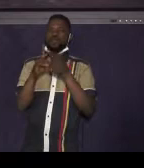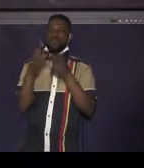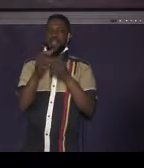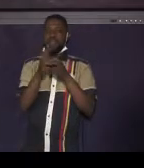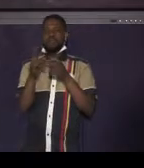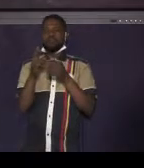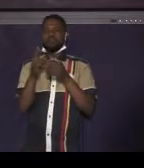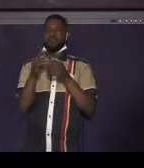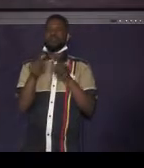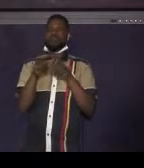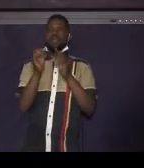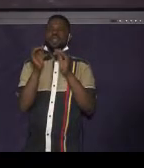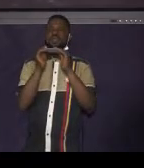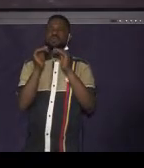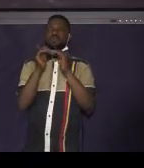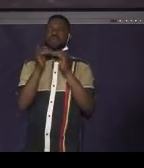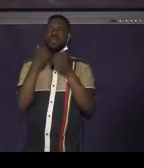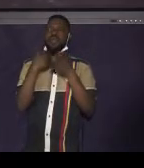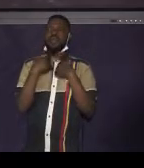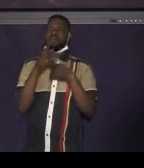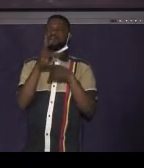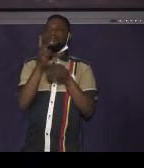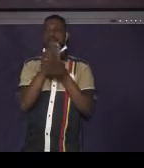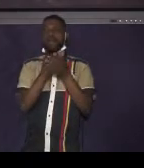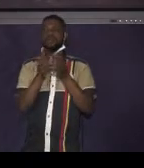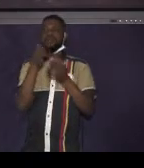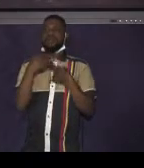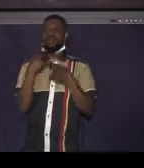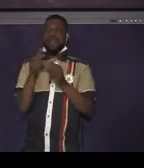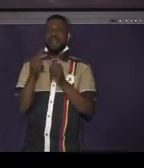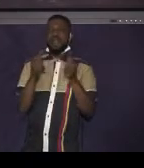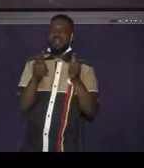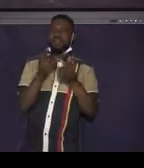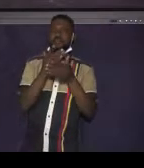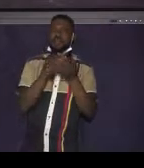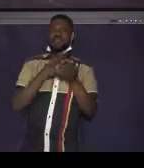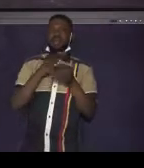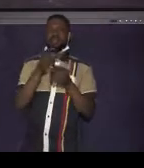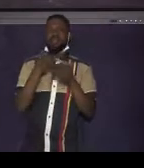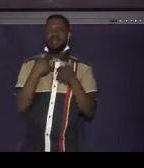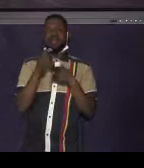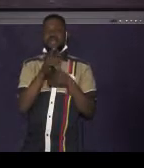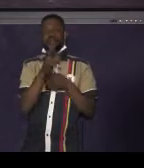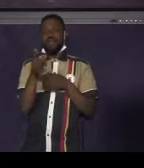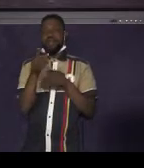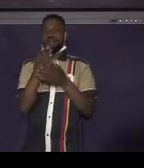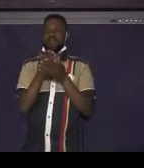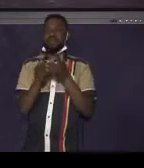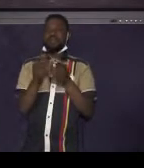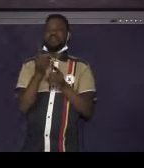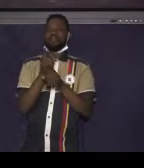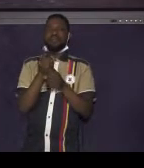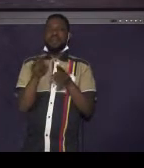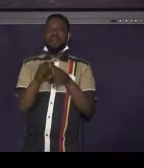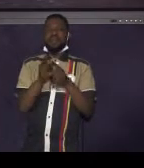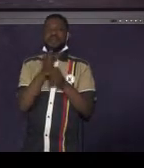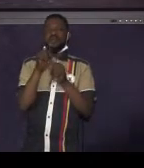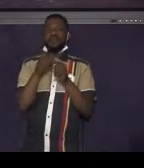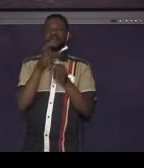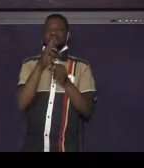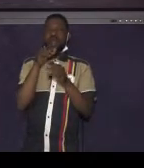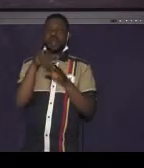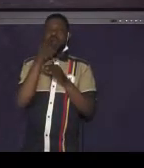right. And so equation has 2 parts. You have the left part, and then you have the right part. Sort of like, when you are